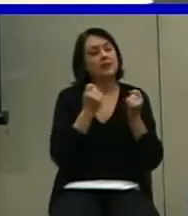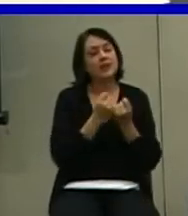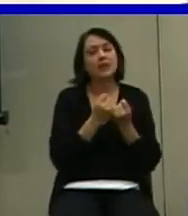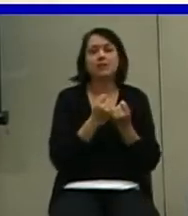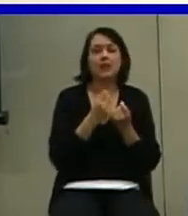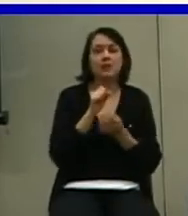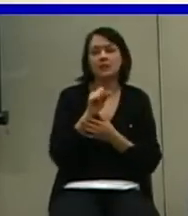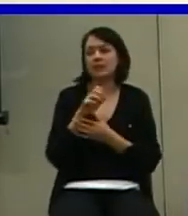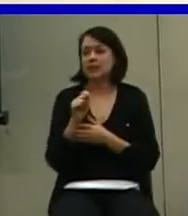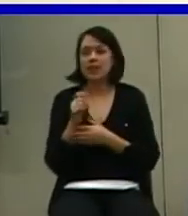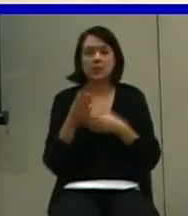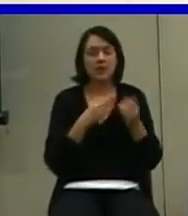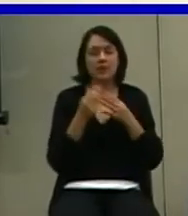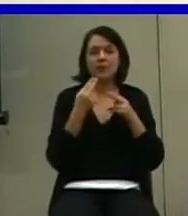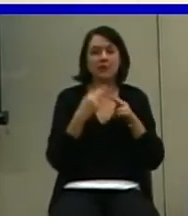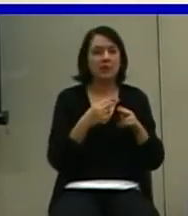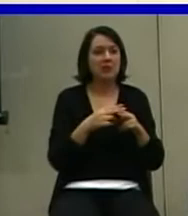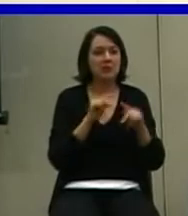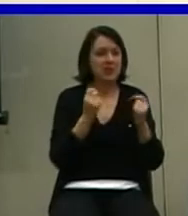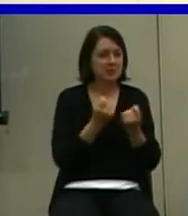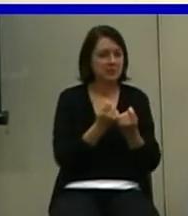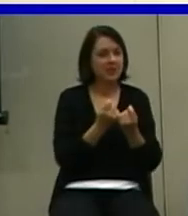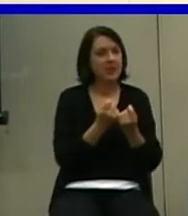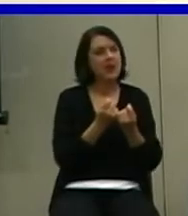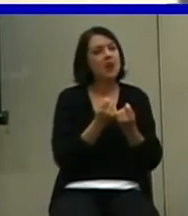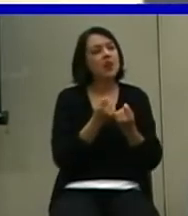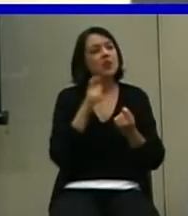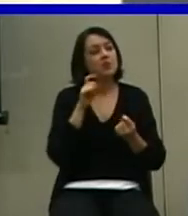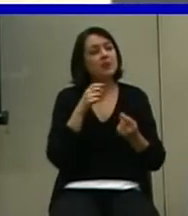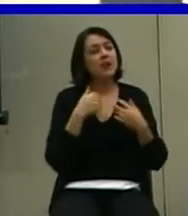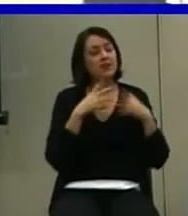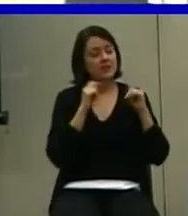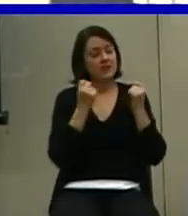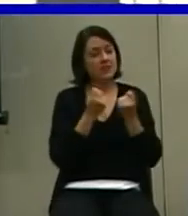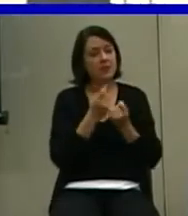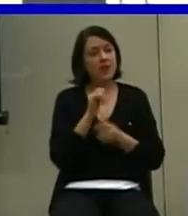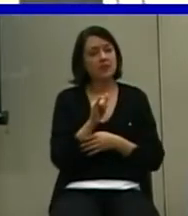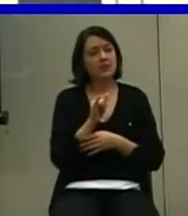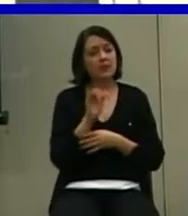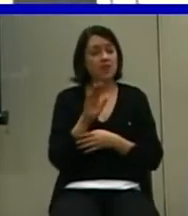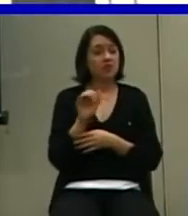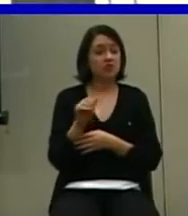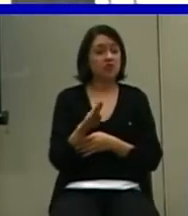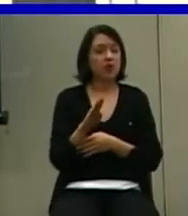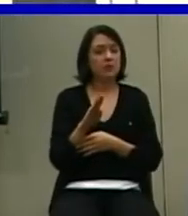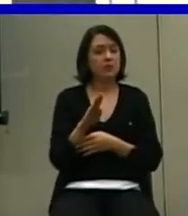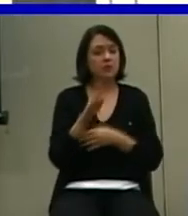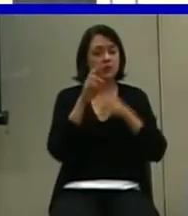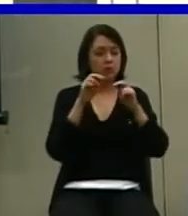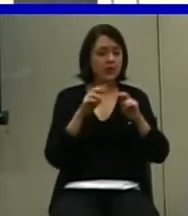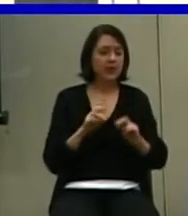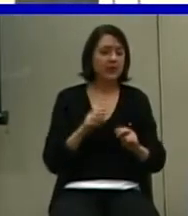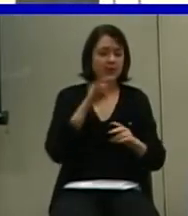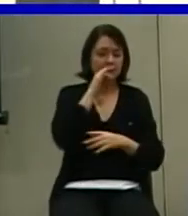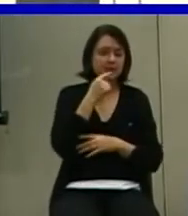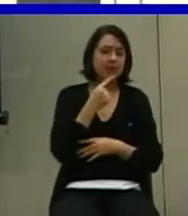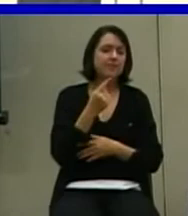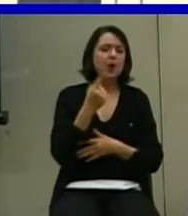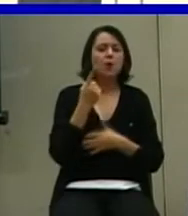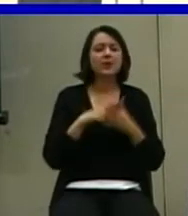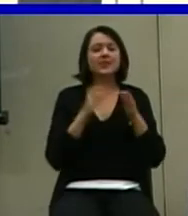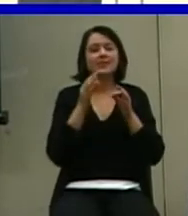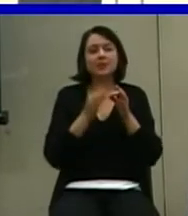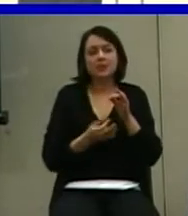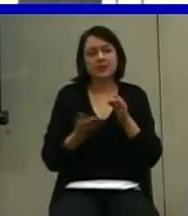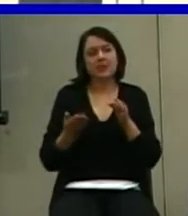SST, the IPBS, whatever those people call it. You must have a team whose job it is to look at these kids and say, what's the simplest